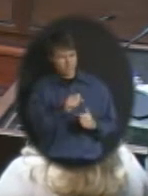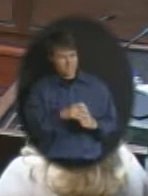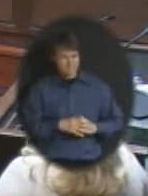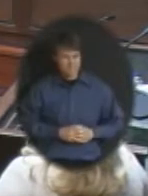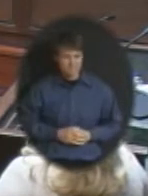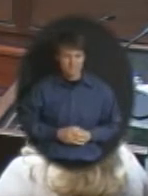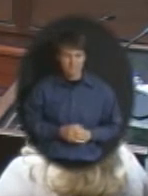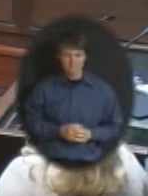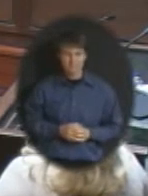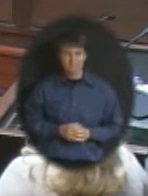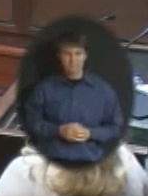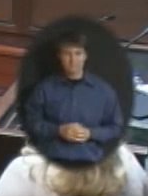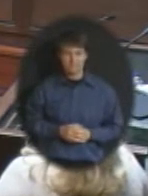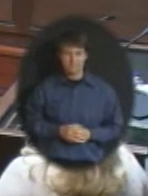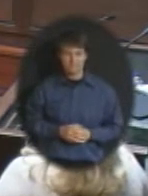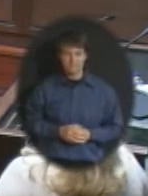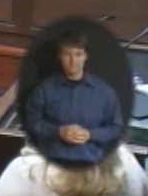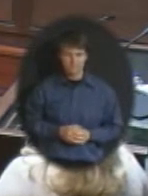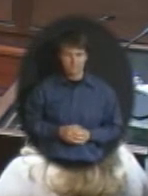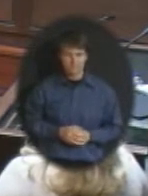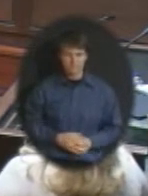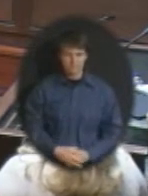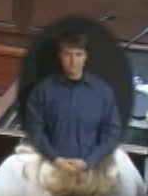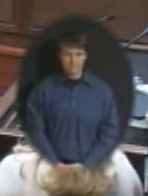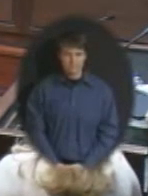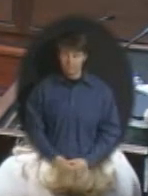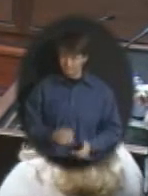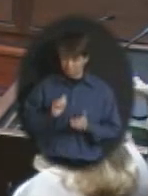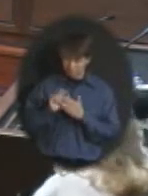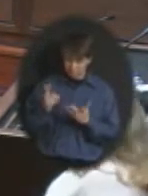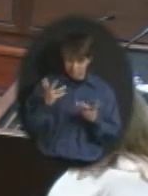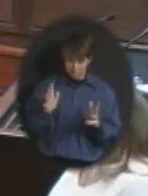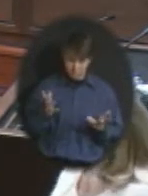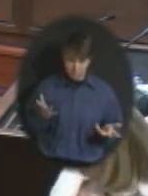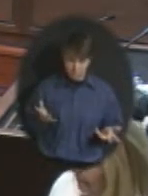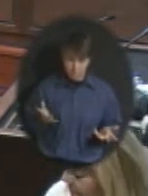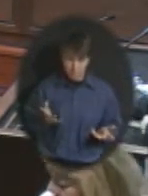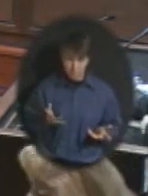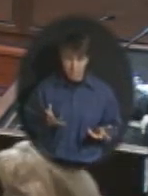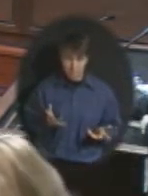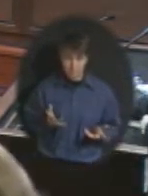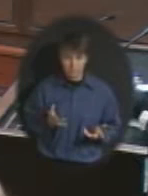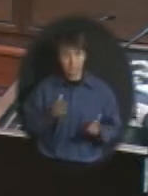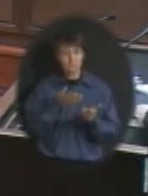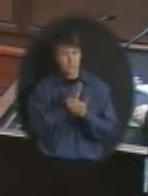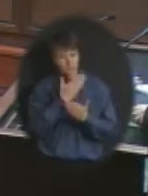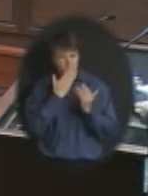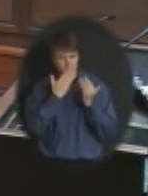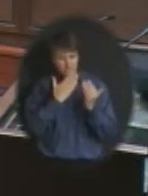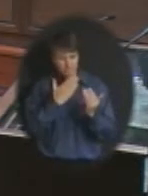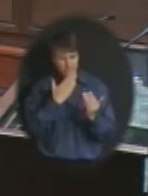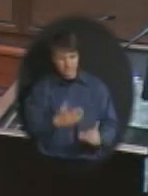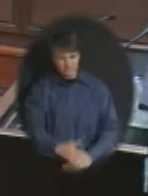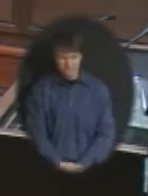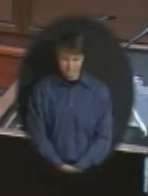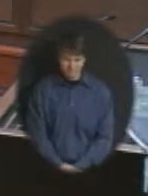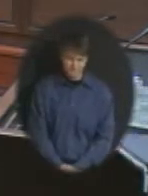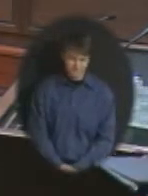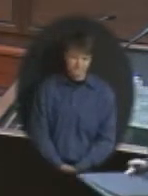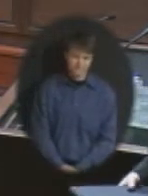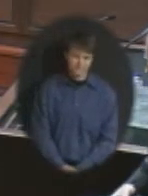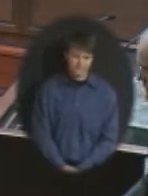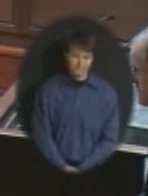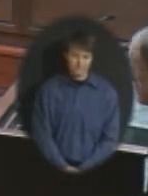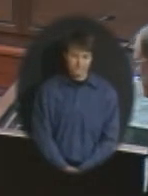Is that all? All right, well, thank you very much. Thank you.